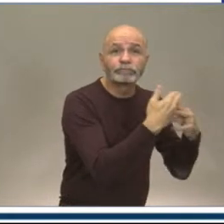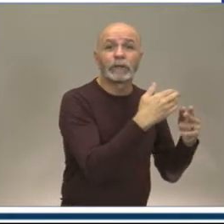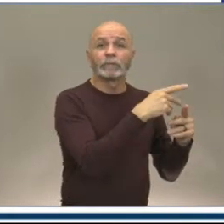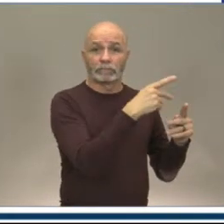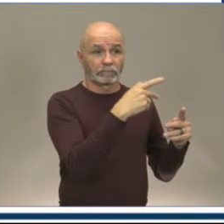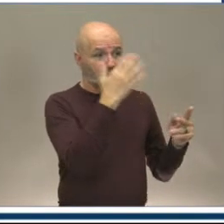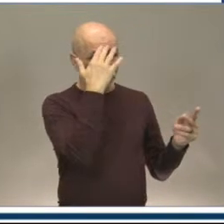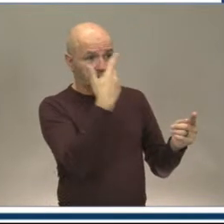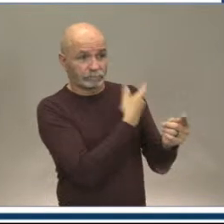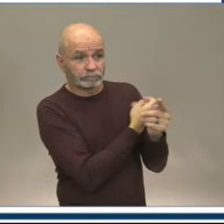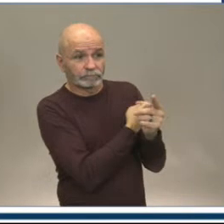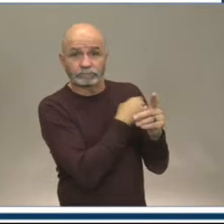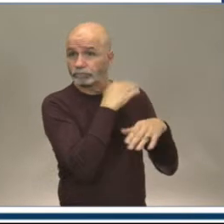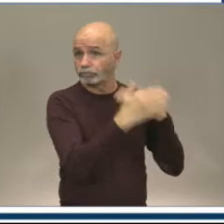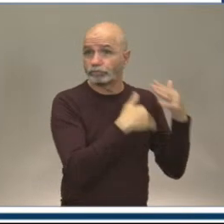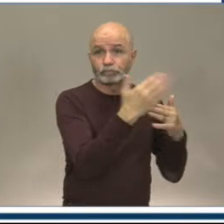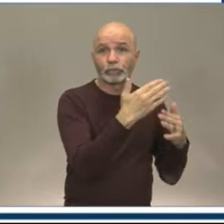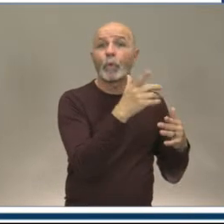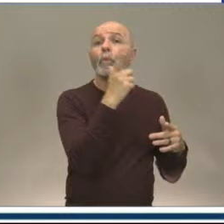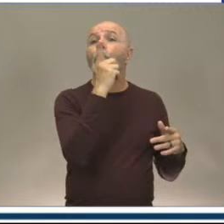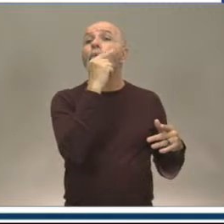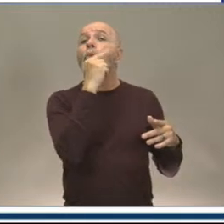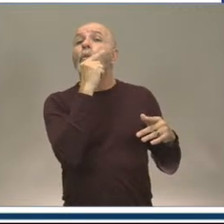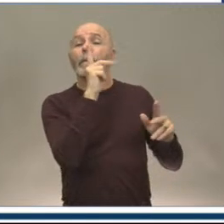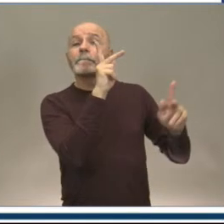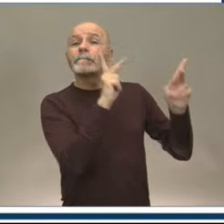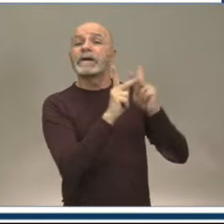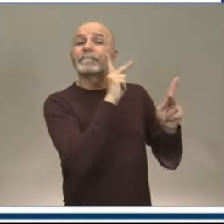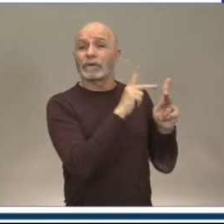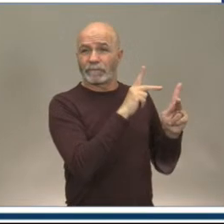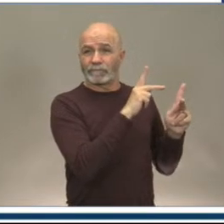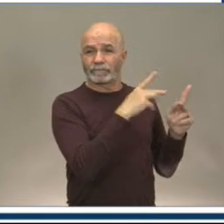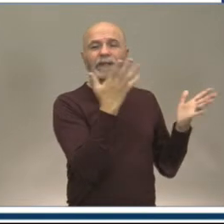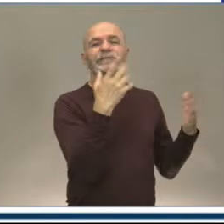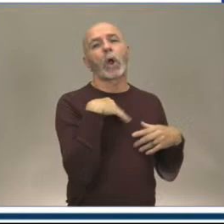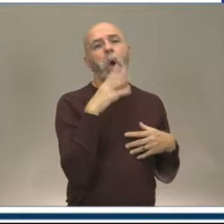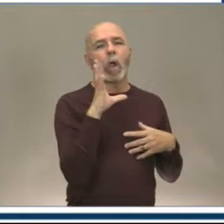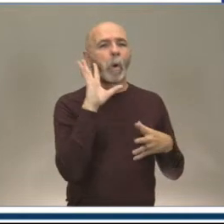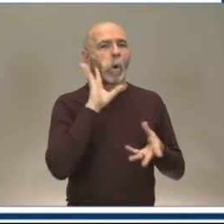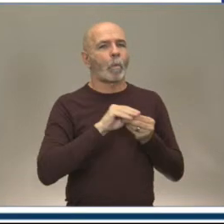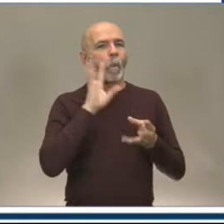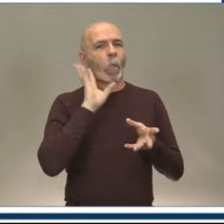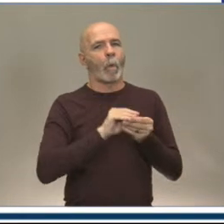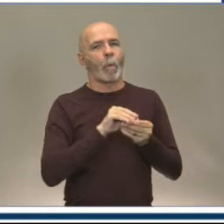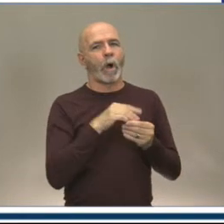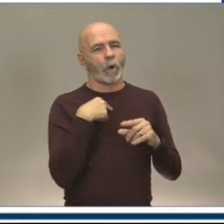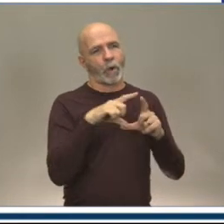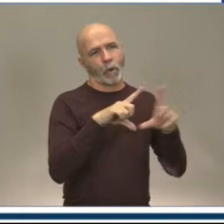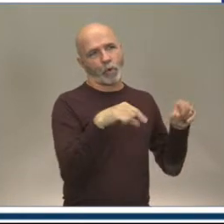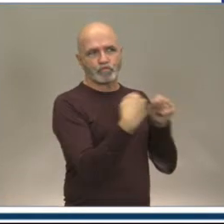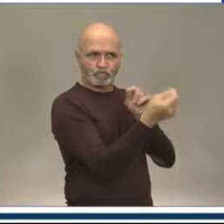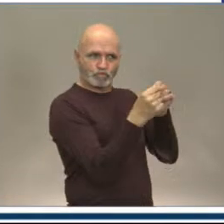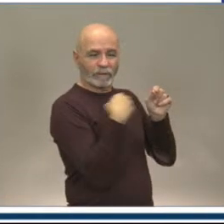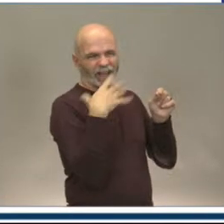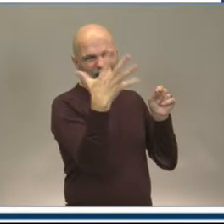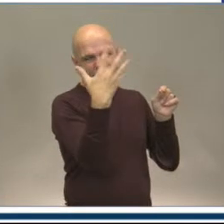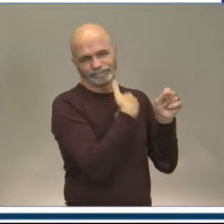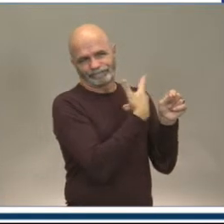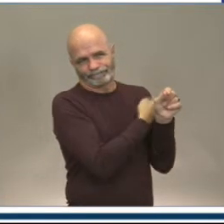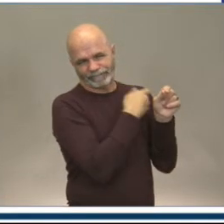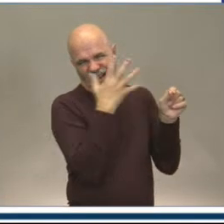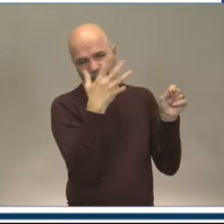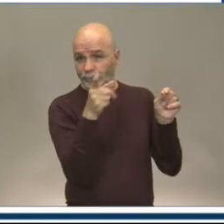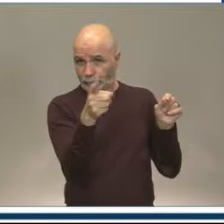of anyone that have been using fake proof of vaccinations? So first of all, I'm not aware